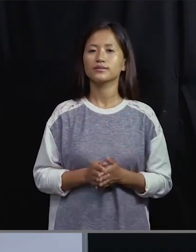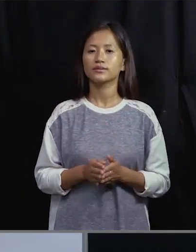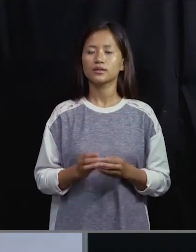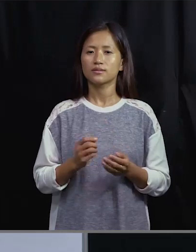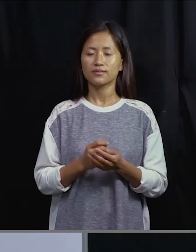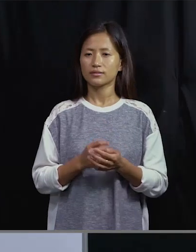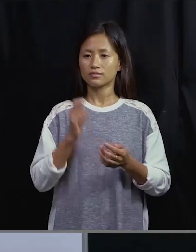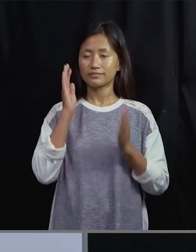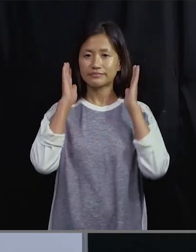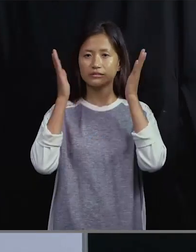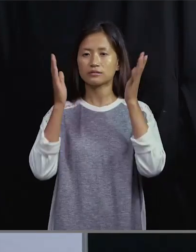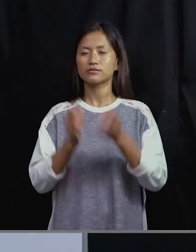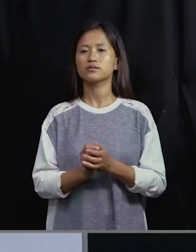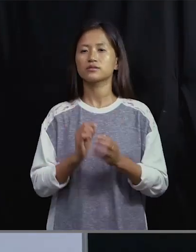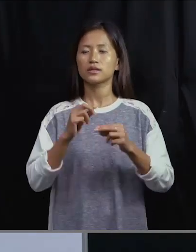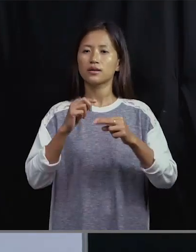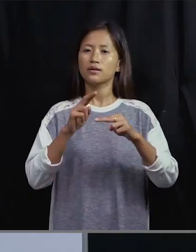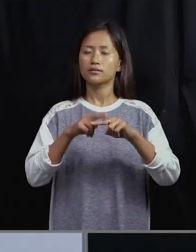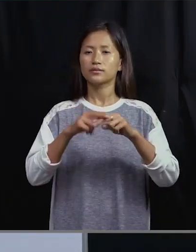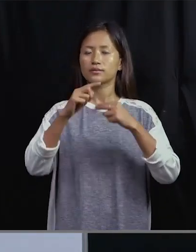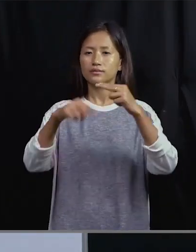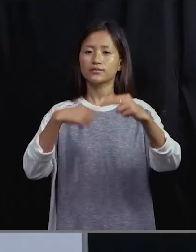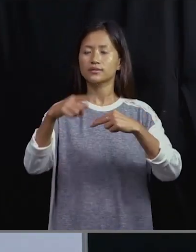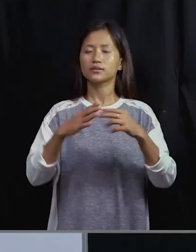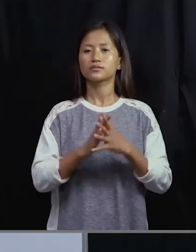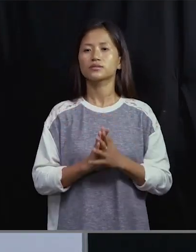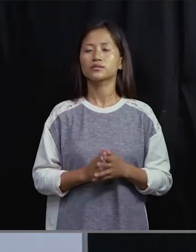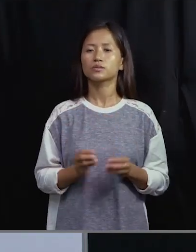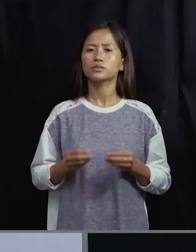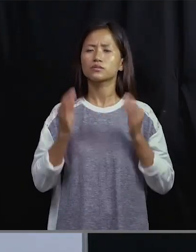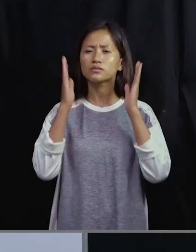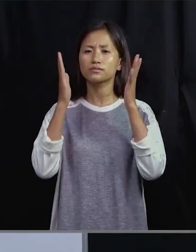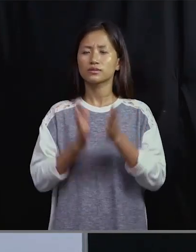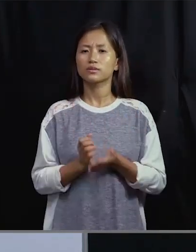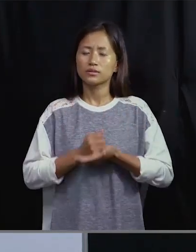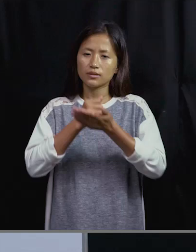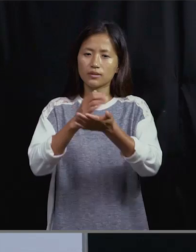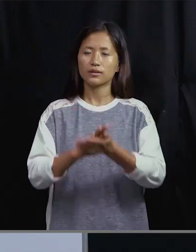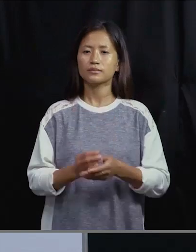service industry. Now service industry includes those services which